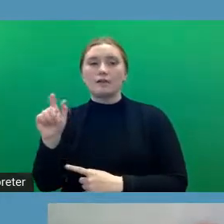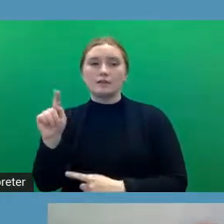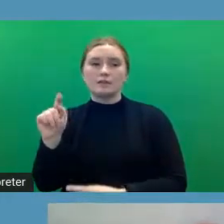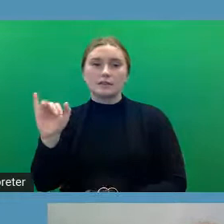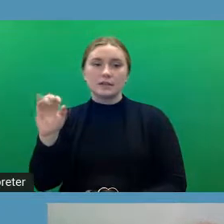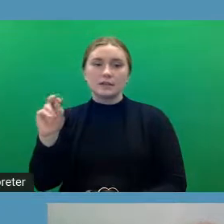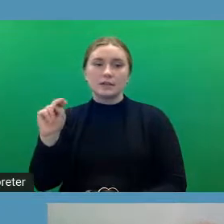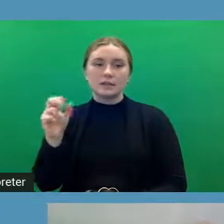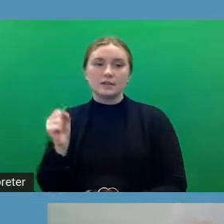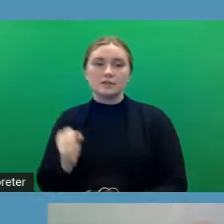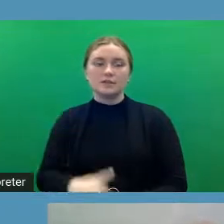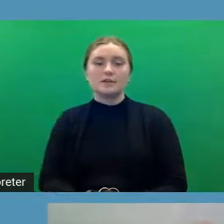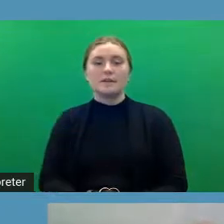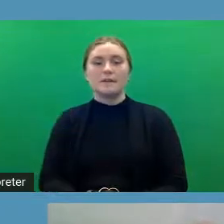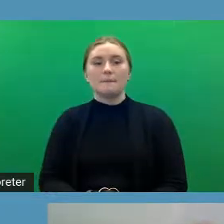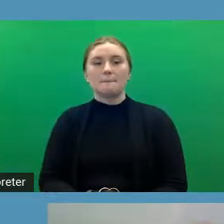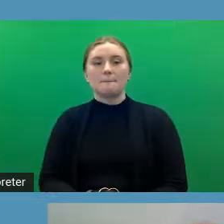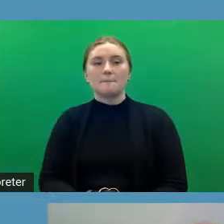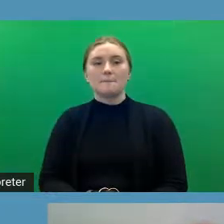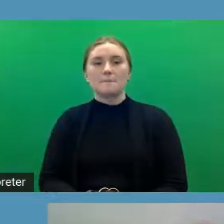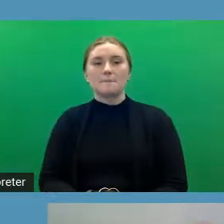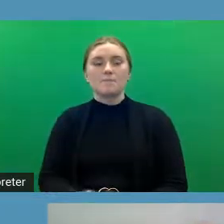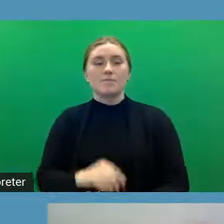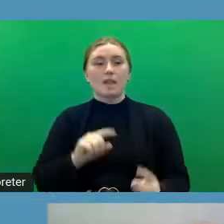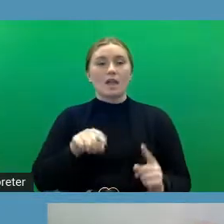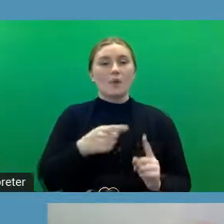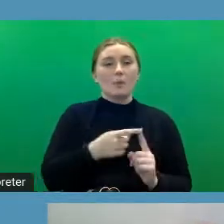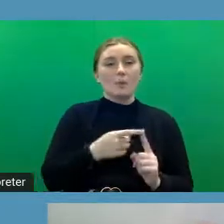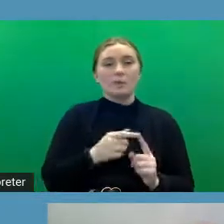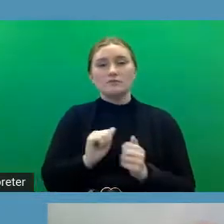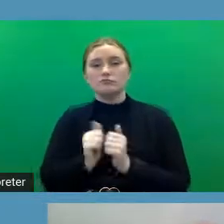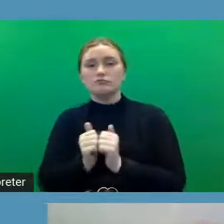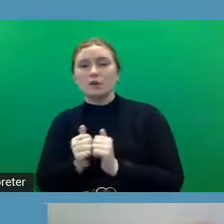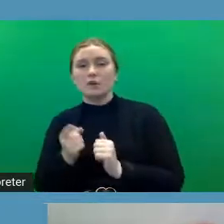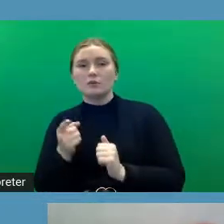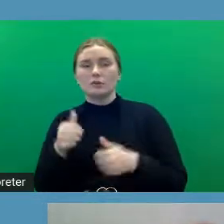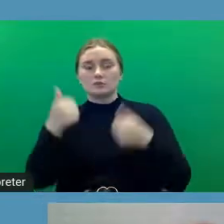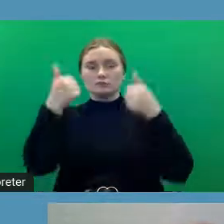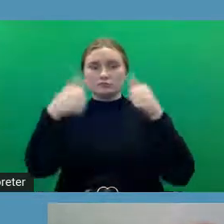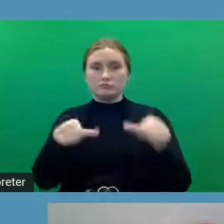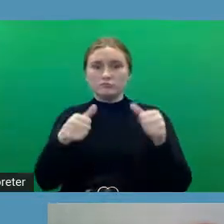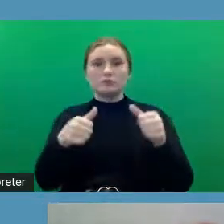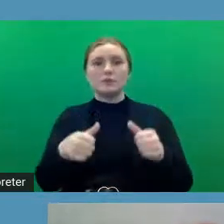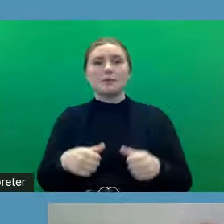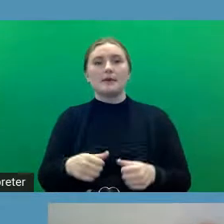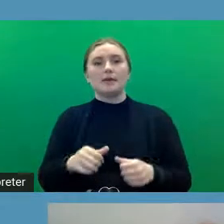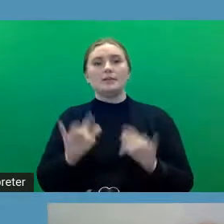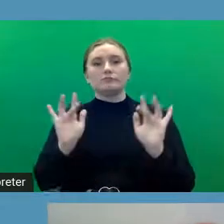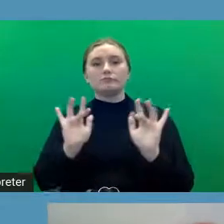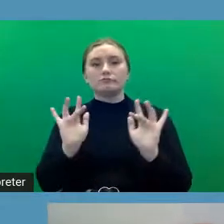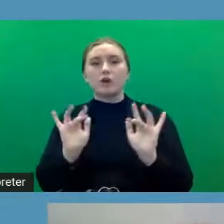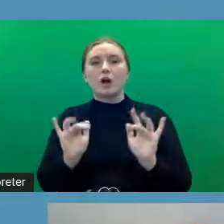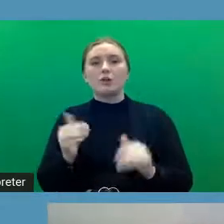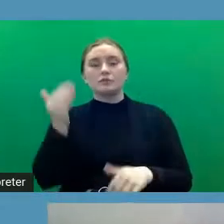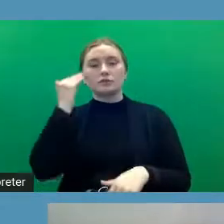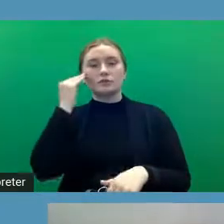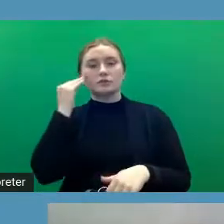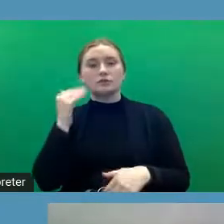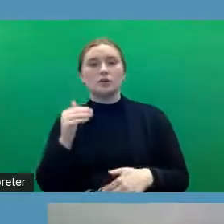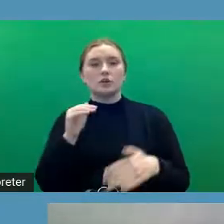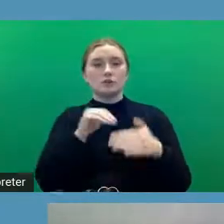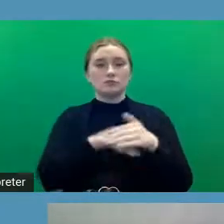the database, to when and how it is published online. There are many opportunities to ensure that collections are accessible and